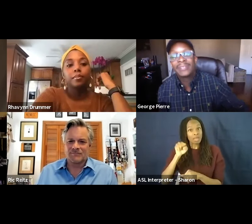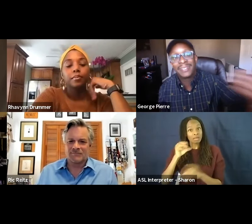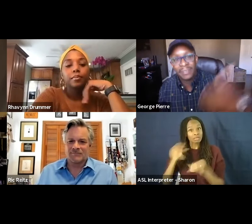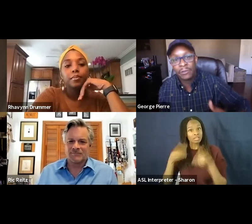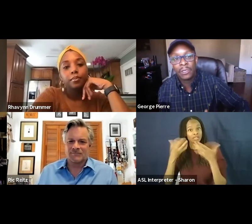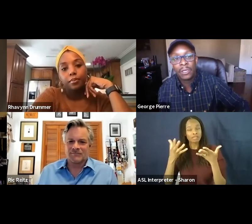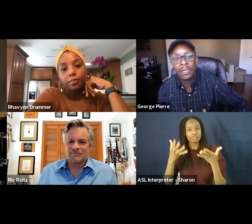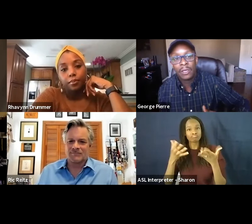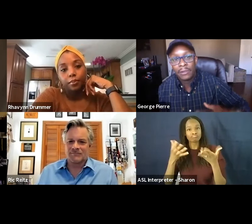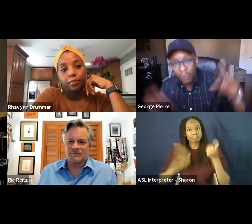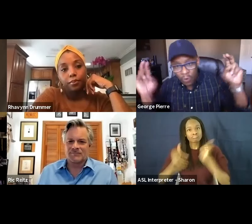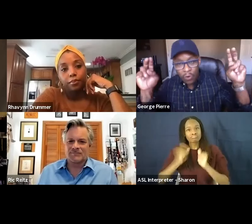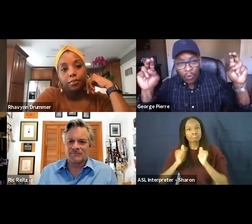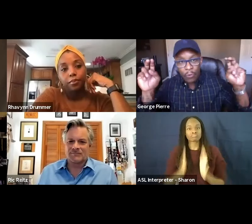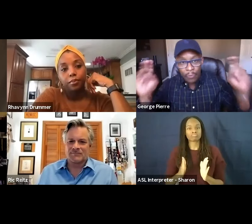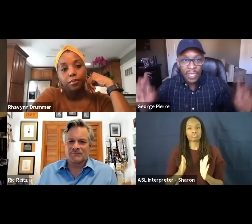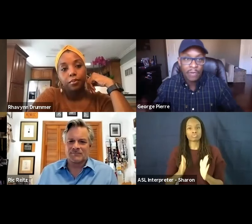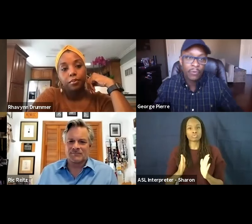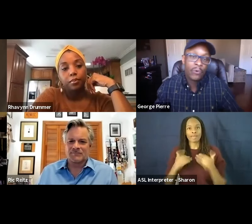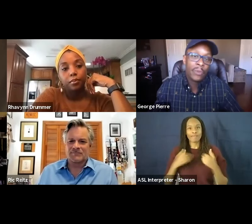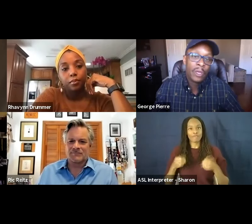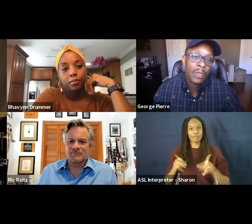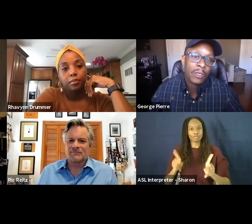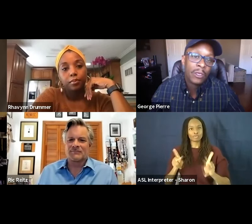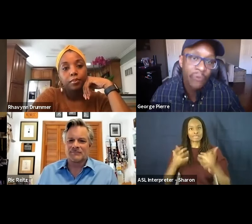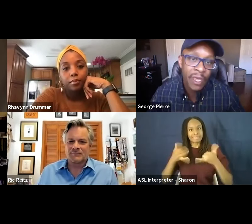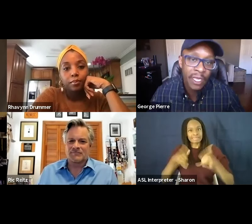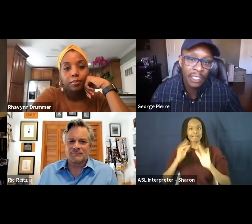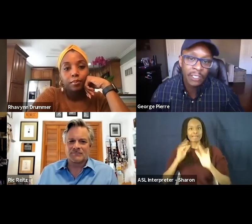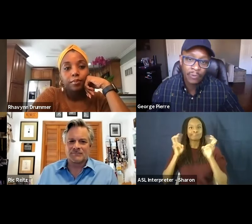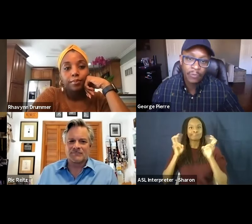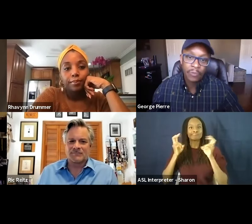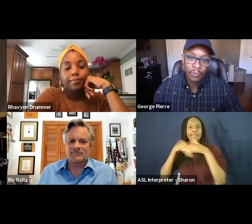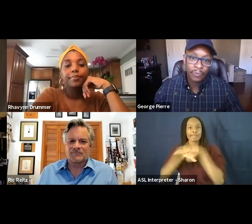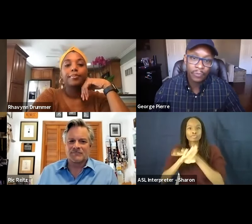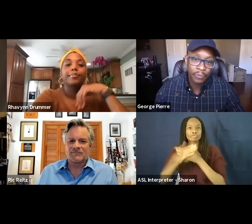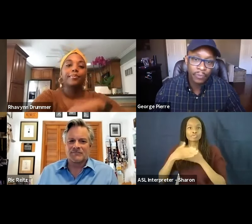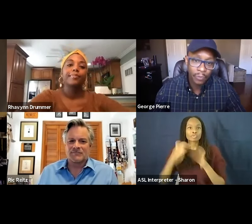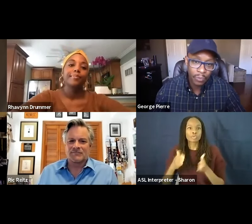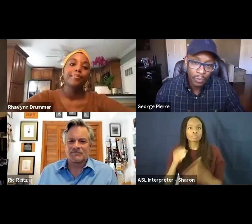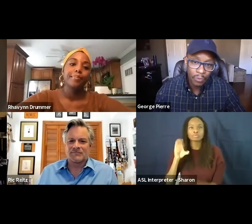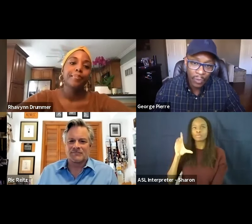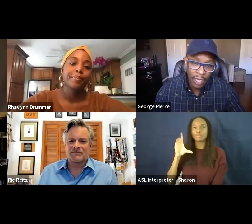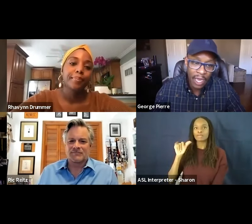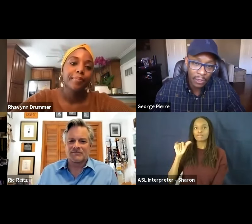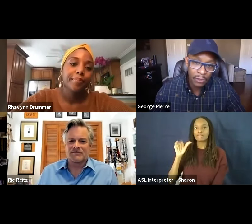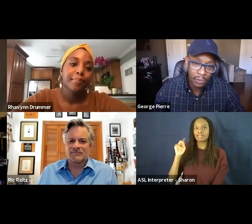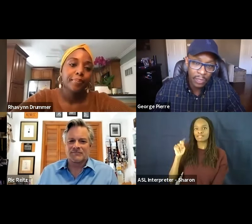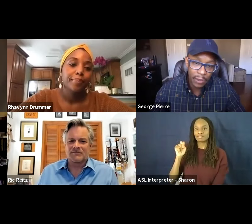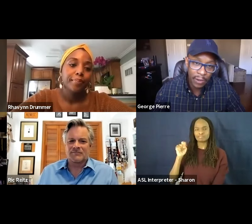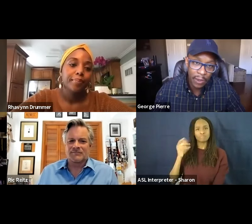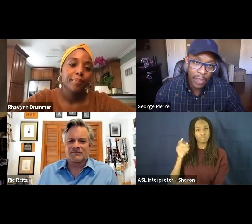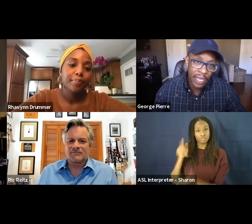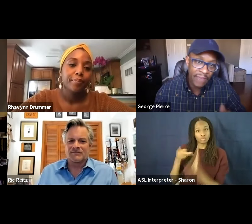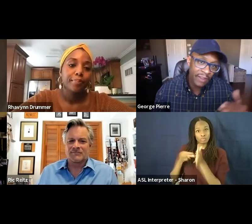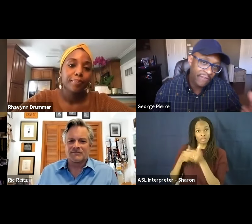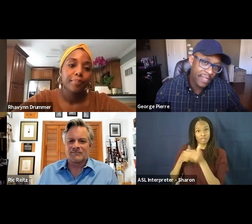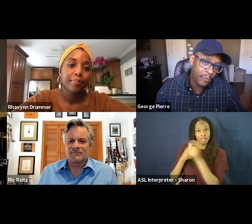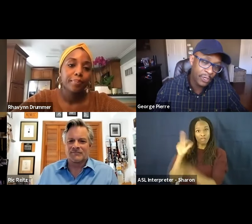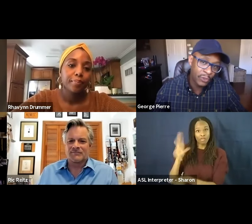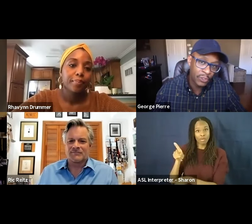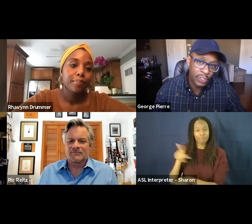opportunity to still, quote unquote, be in the room. So you can do that follow up. Great. That's great. Yeah. And you can